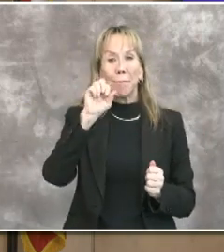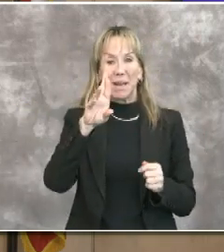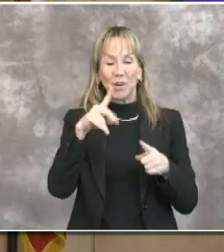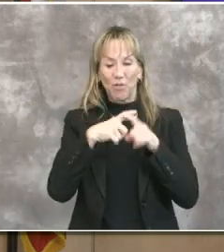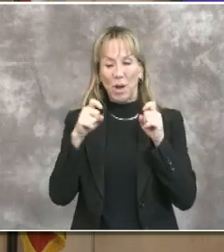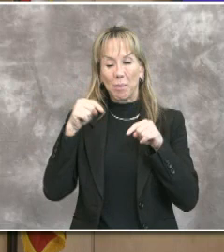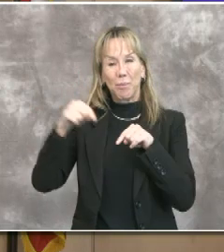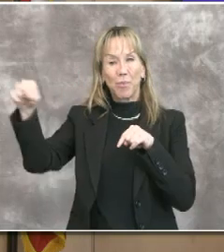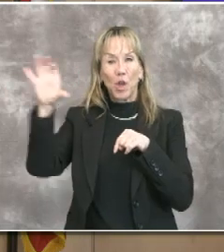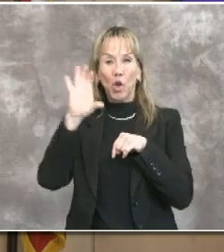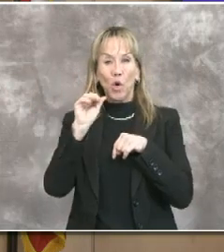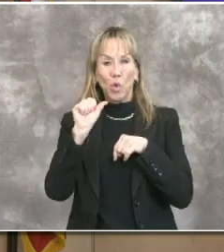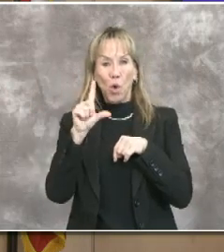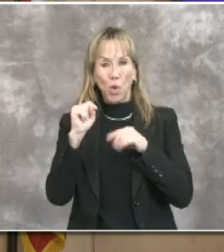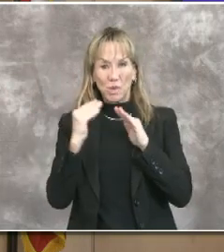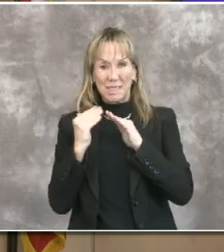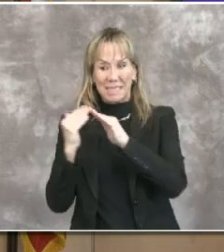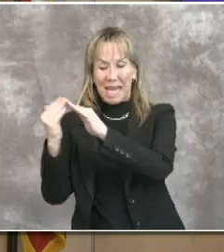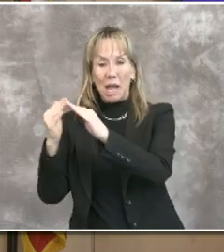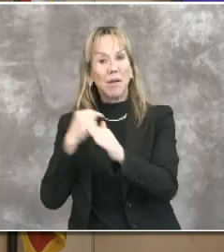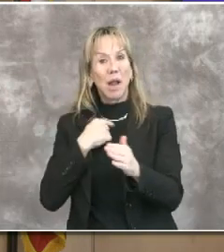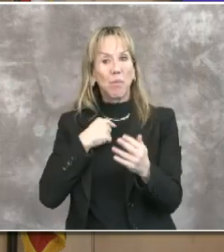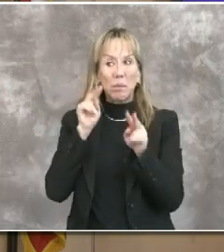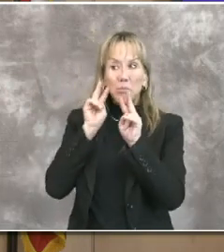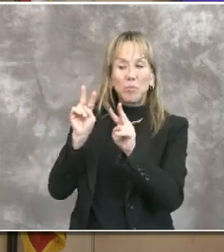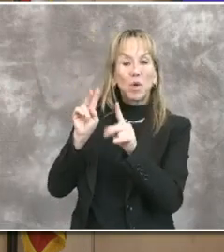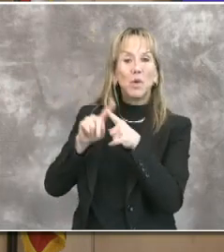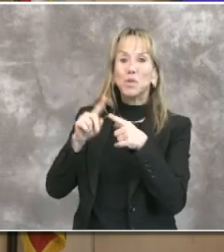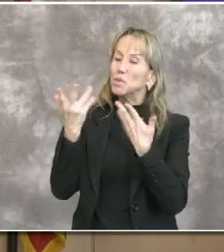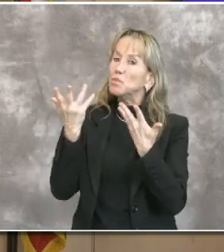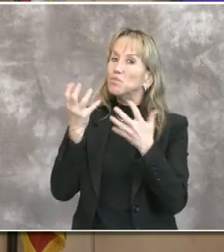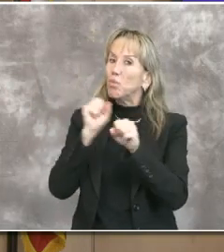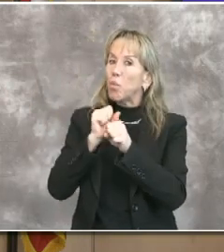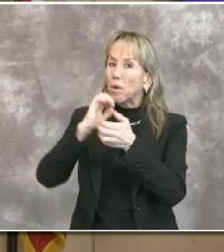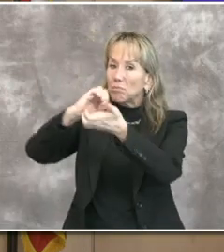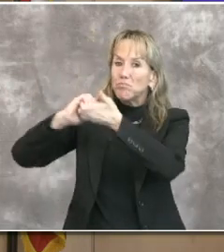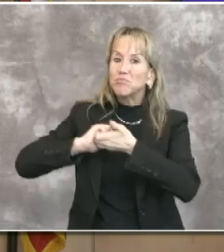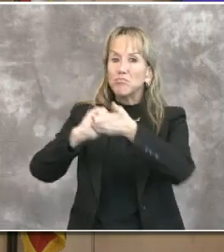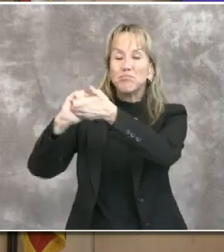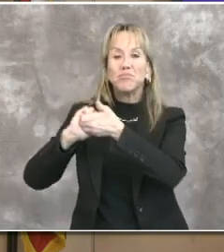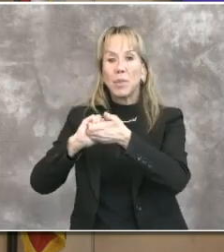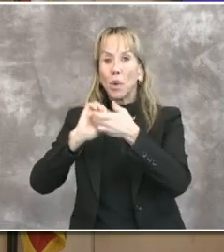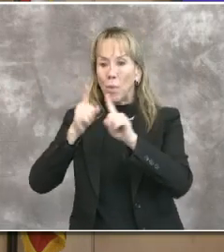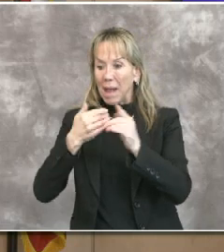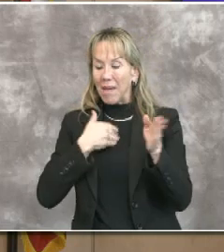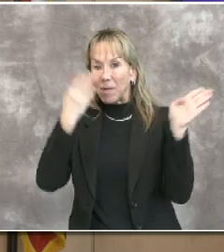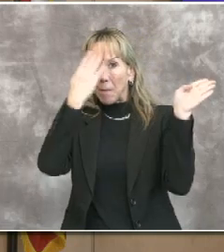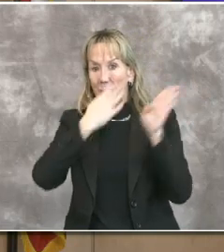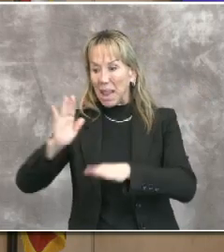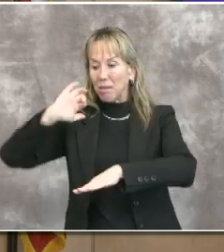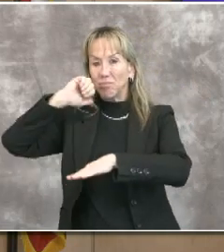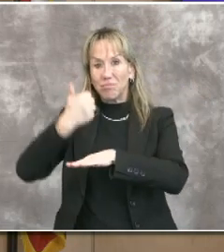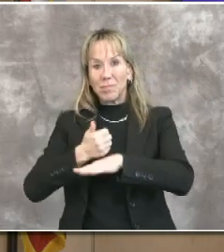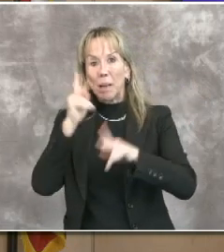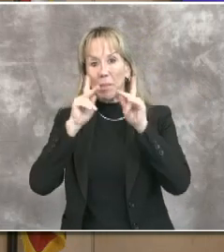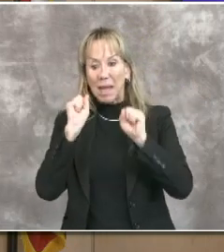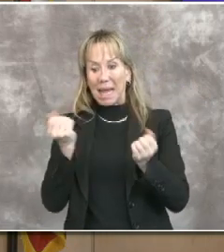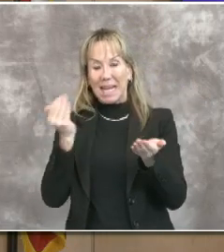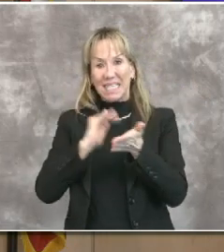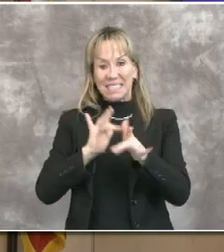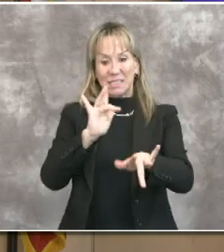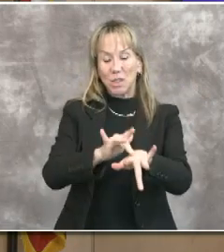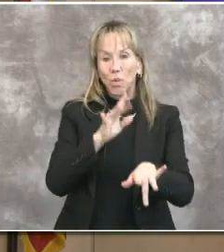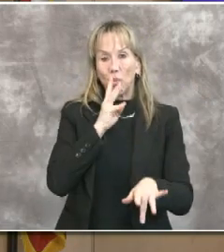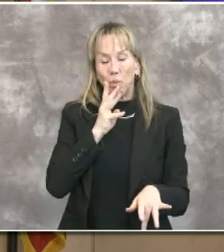look forward to working with them to implement access back to the water when the plans have been developed and when it is appropriate per our